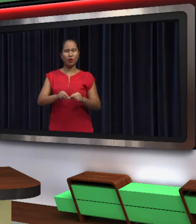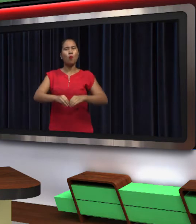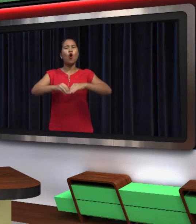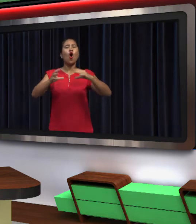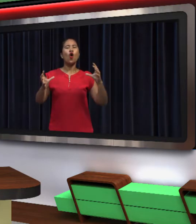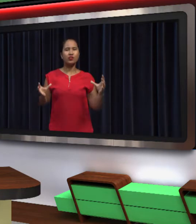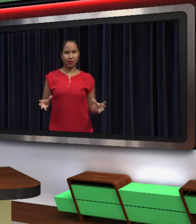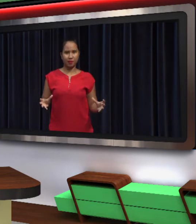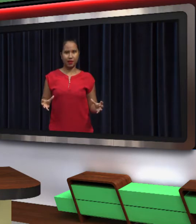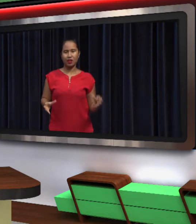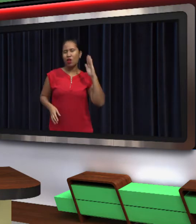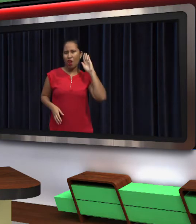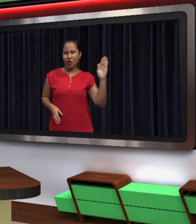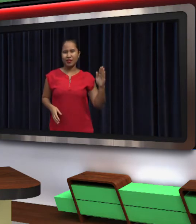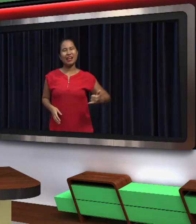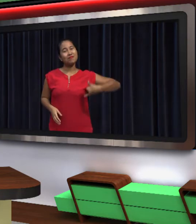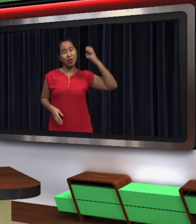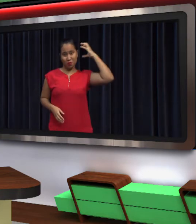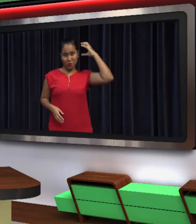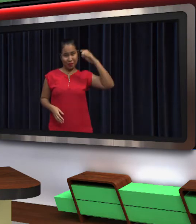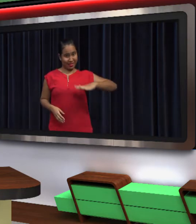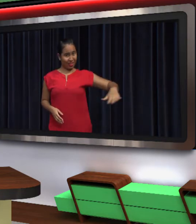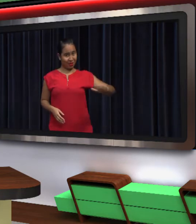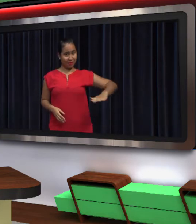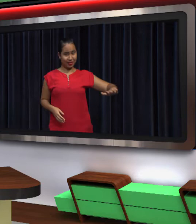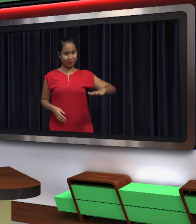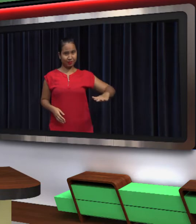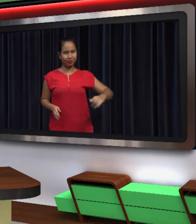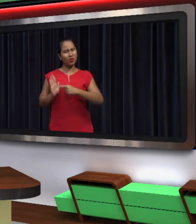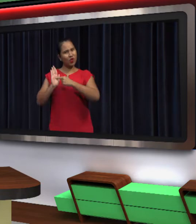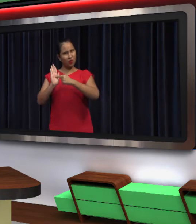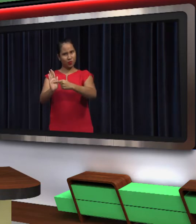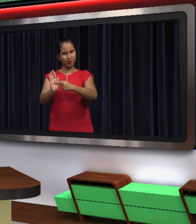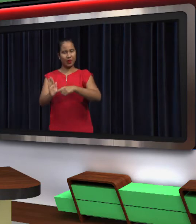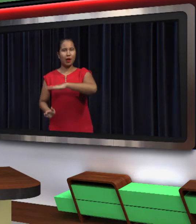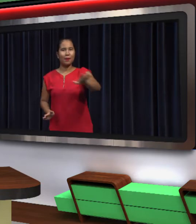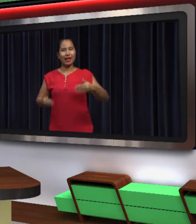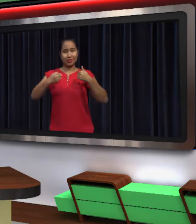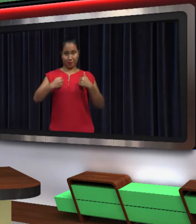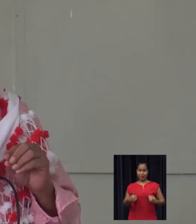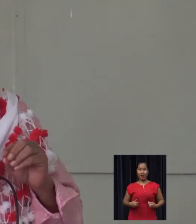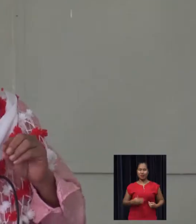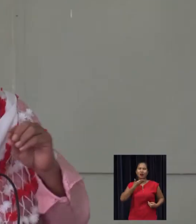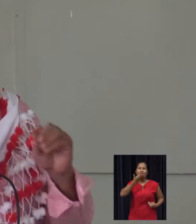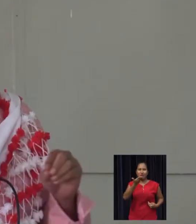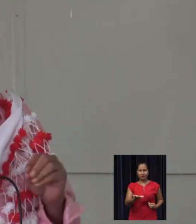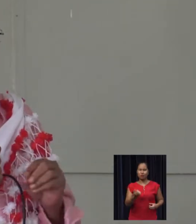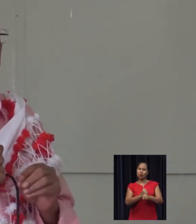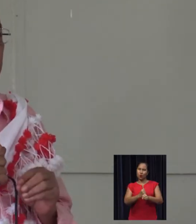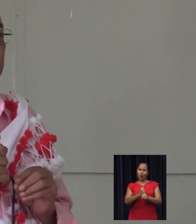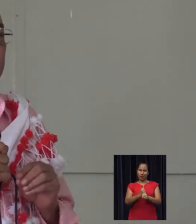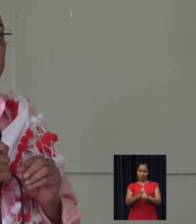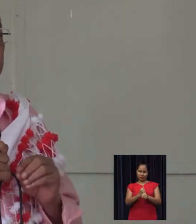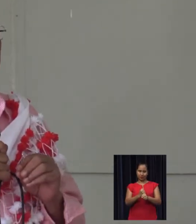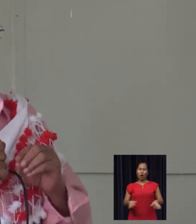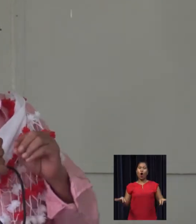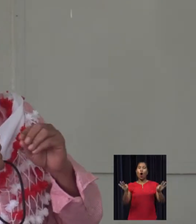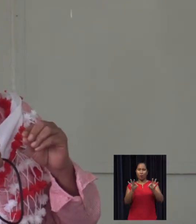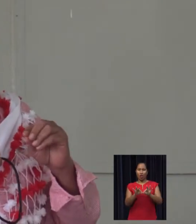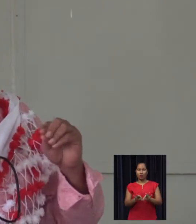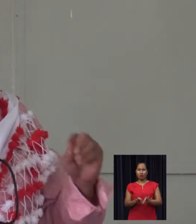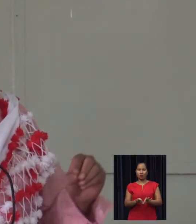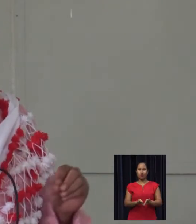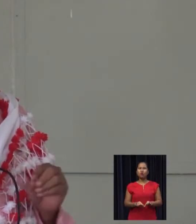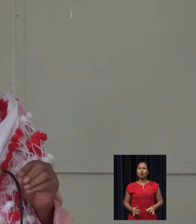thought it is necessary to take an extended note of the many problems in the area. The local community called on solutions for